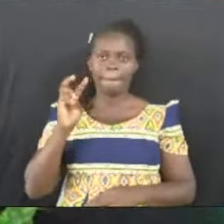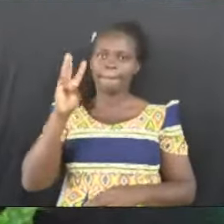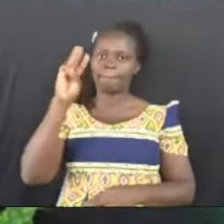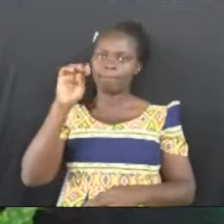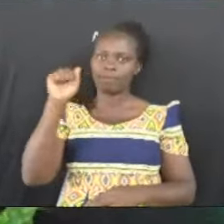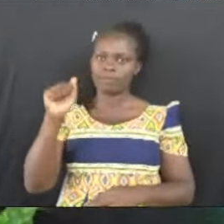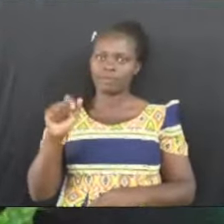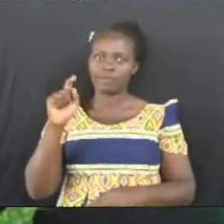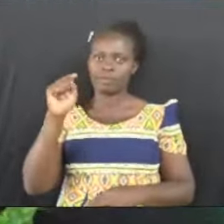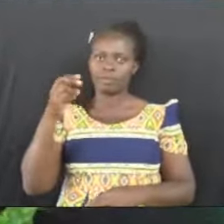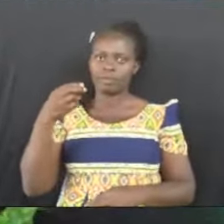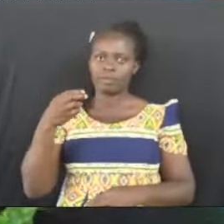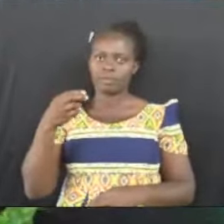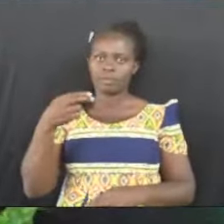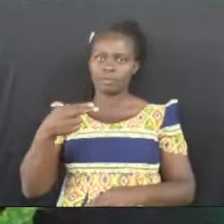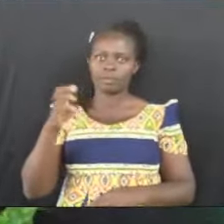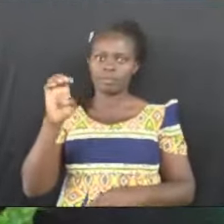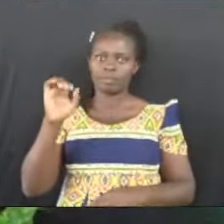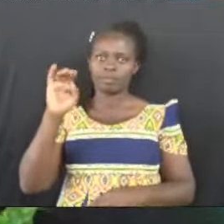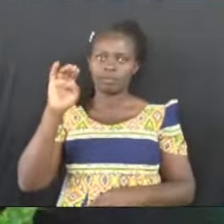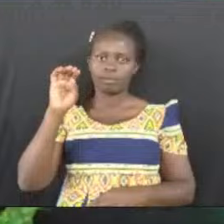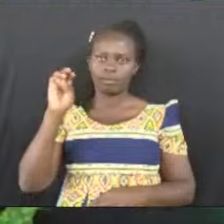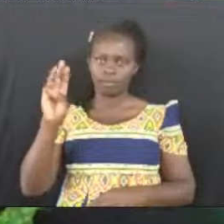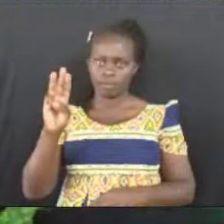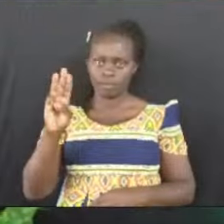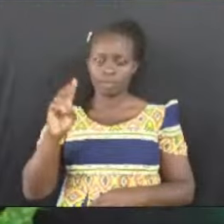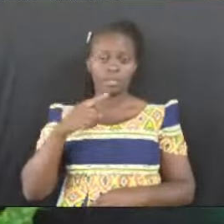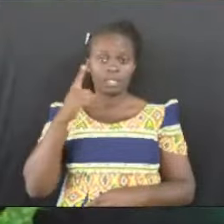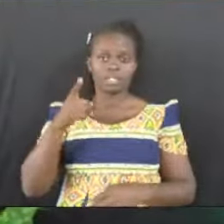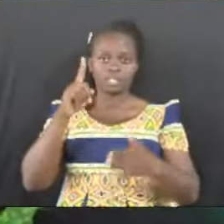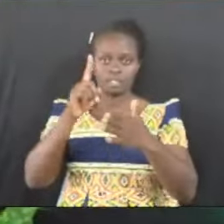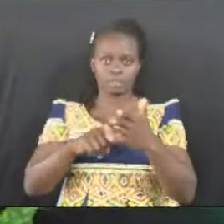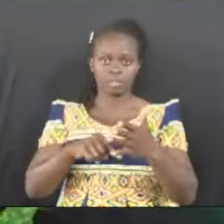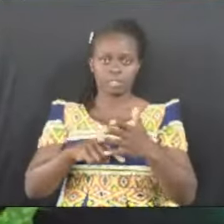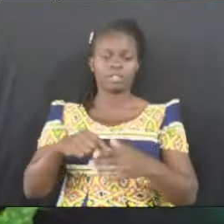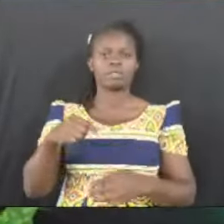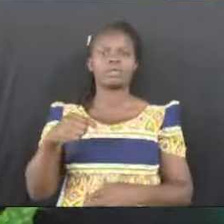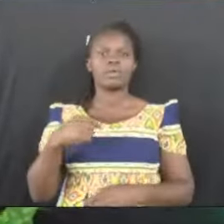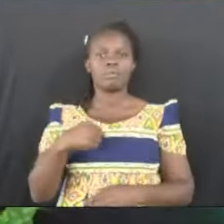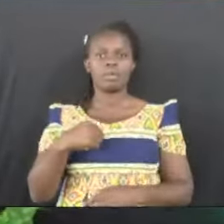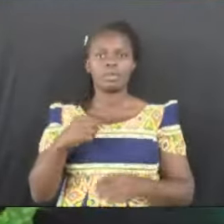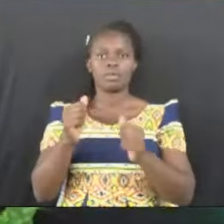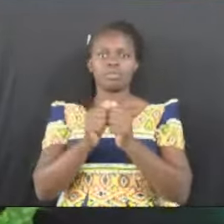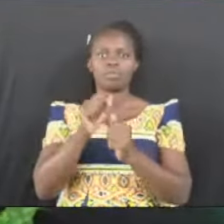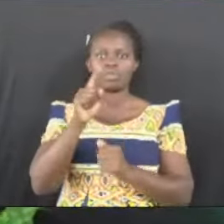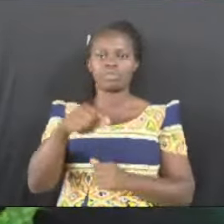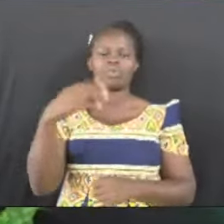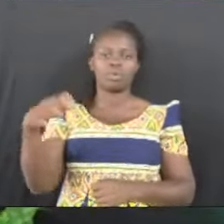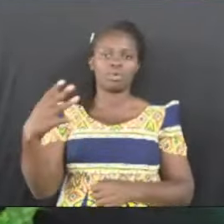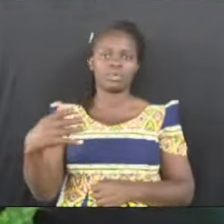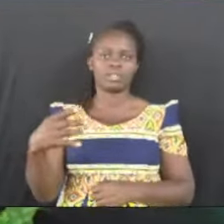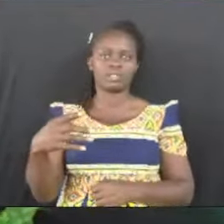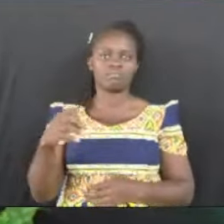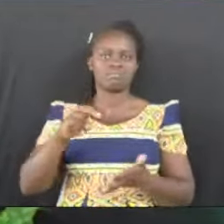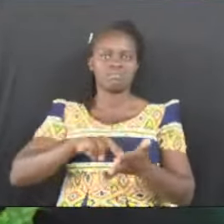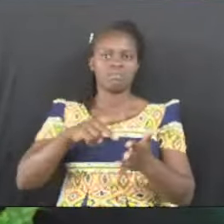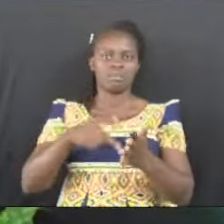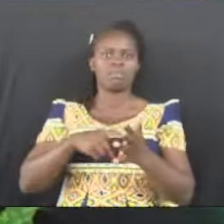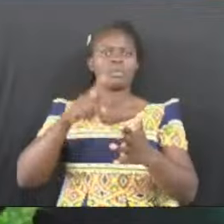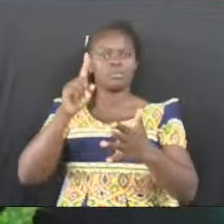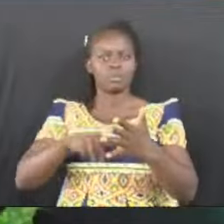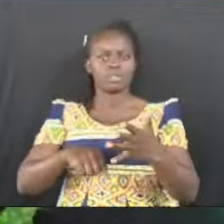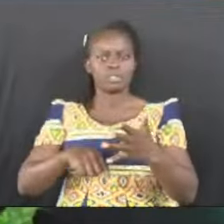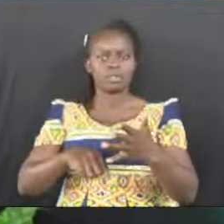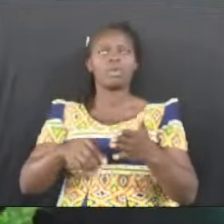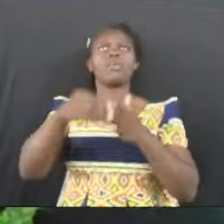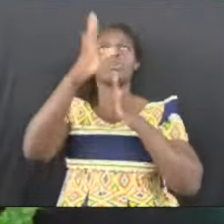by a promise. Jesus said, I will be with you. I am with you always. So that means God's presence with